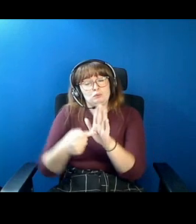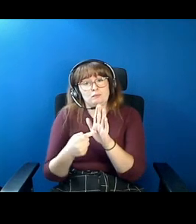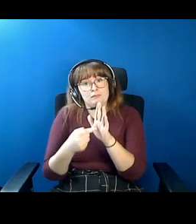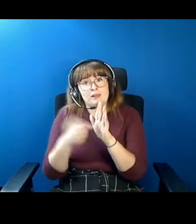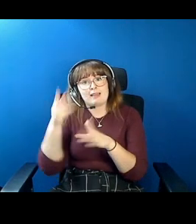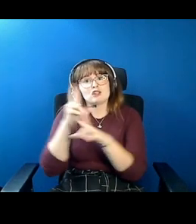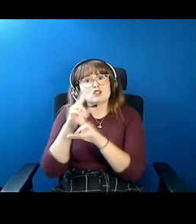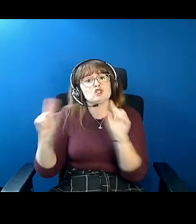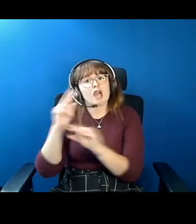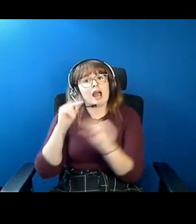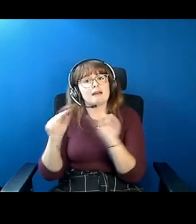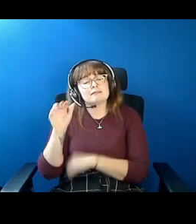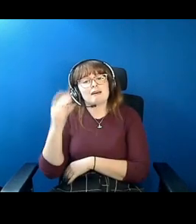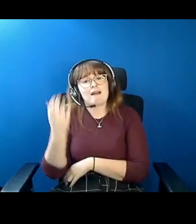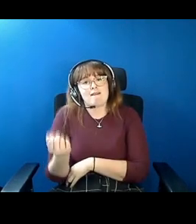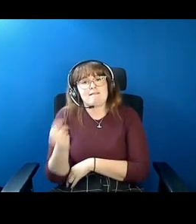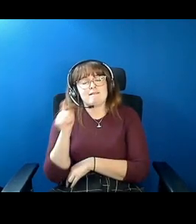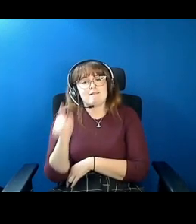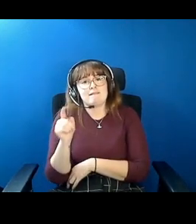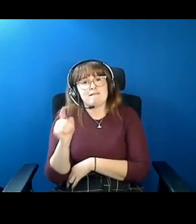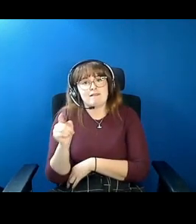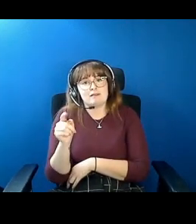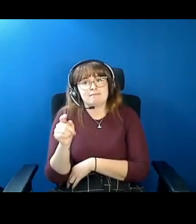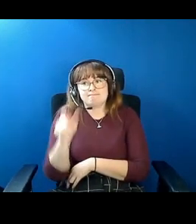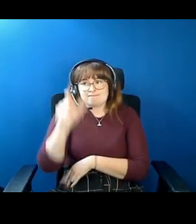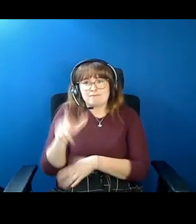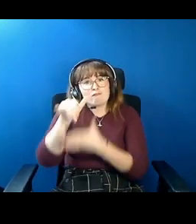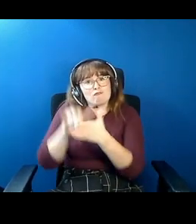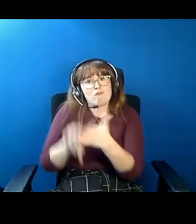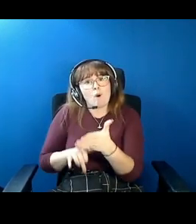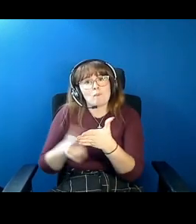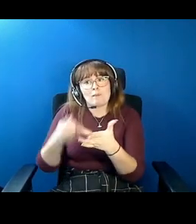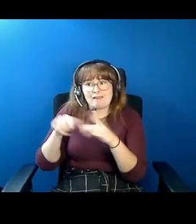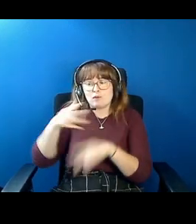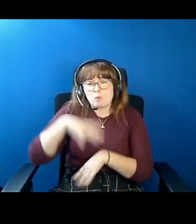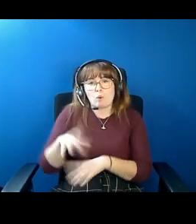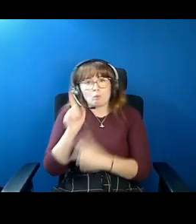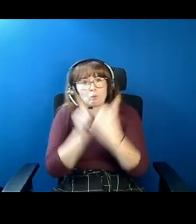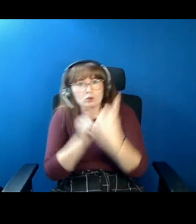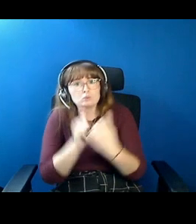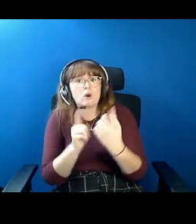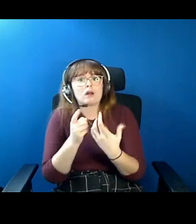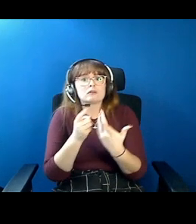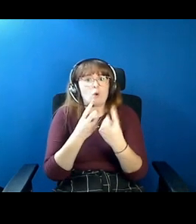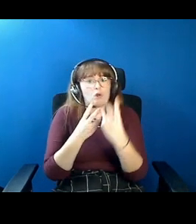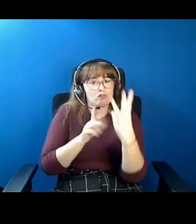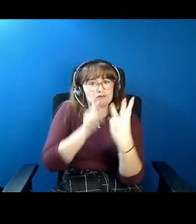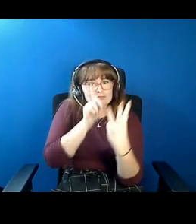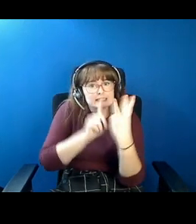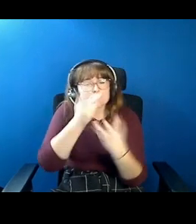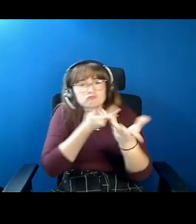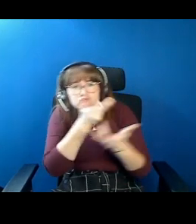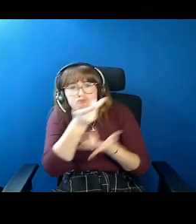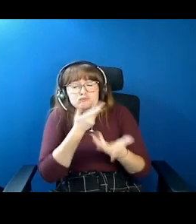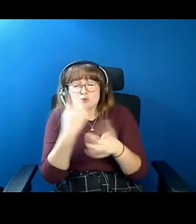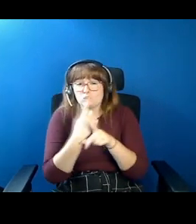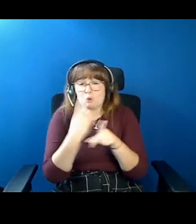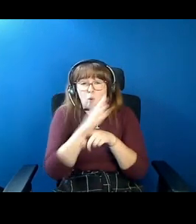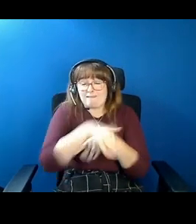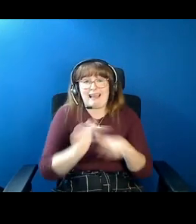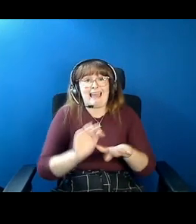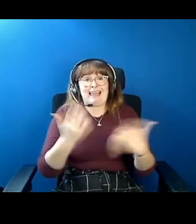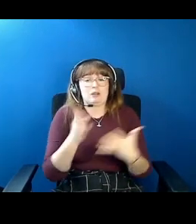function there is a form that you can fill out if you'd like to speak to Gordon, Sean and I about anything you've heard today, or even